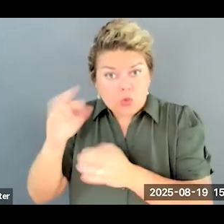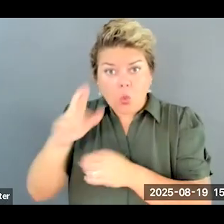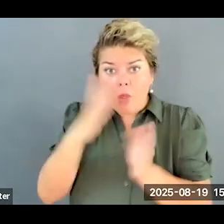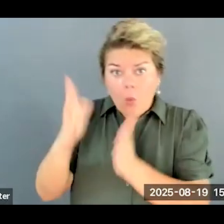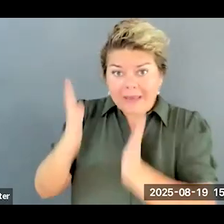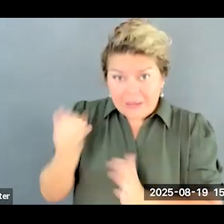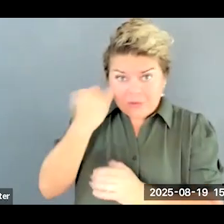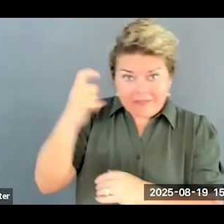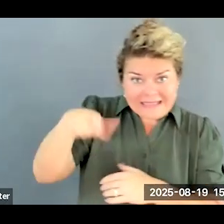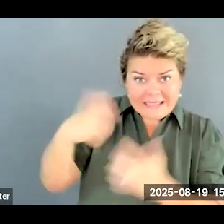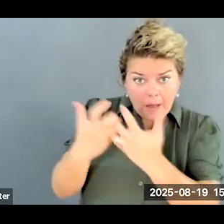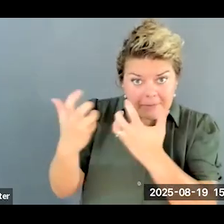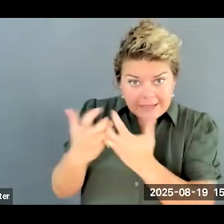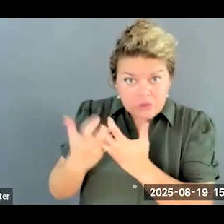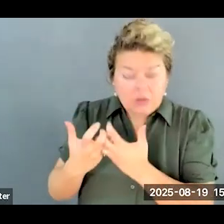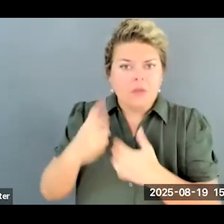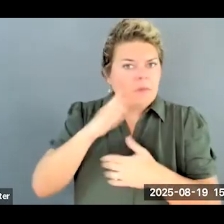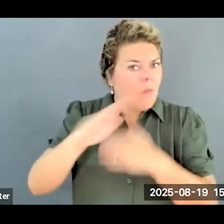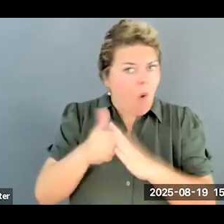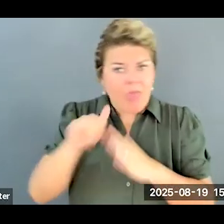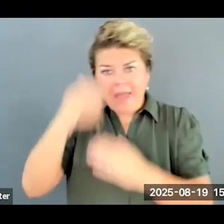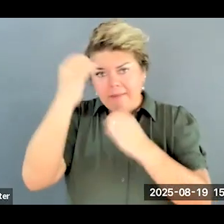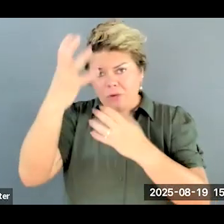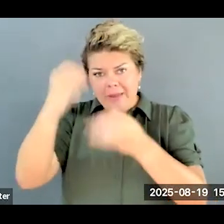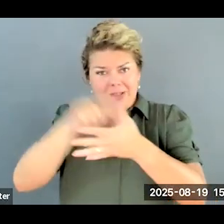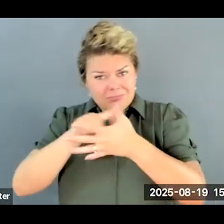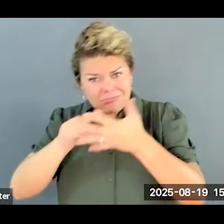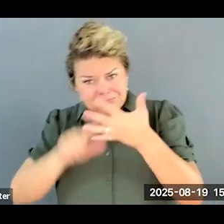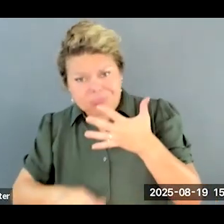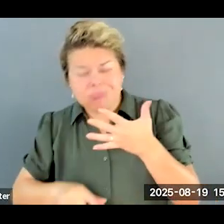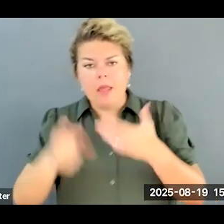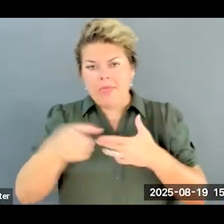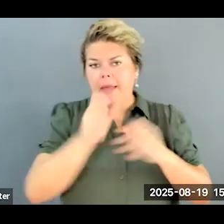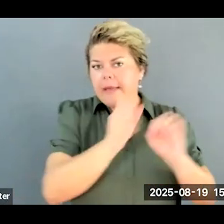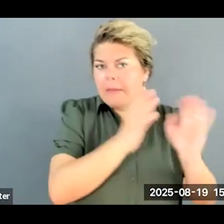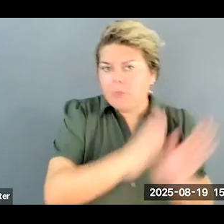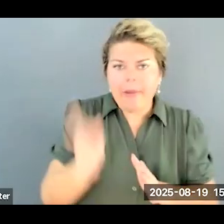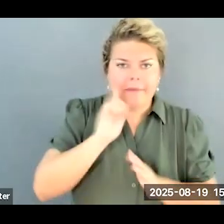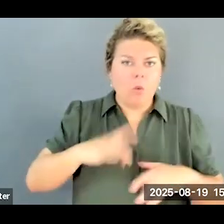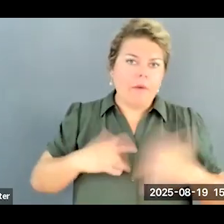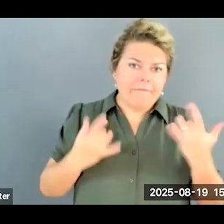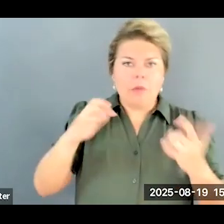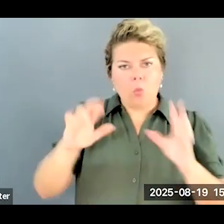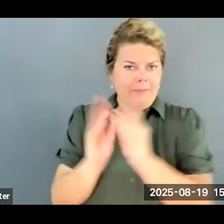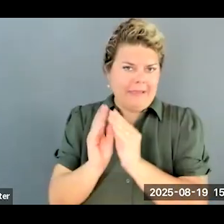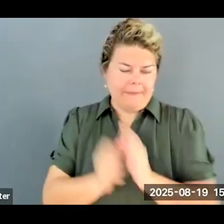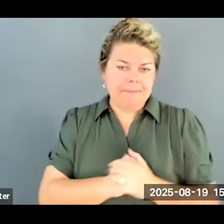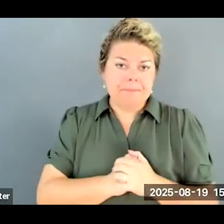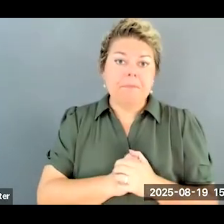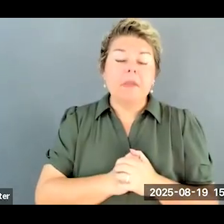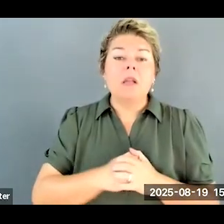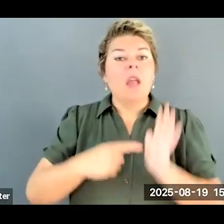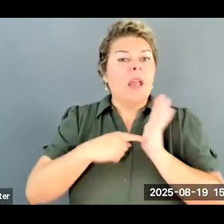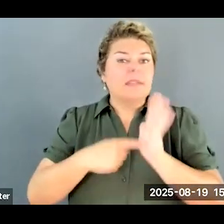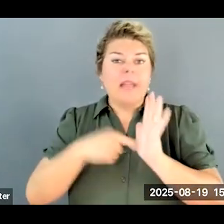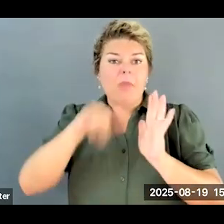need accommodations based off of all of the information they've been provided to prepare for your event or meeting. An example of an